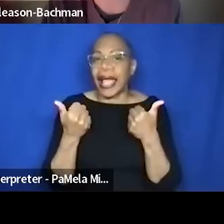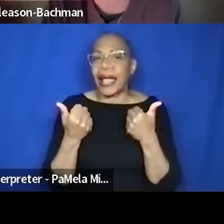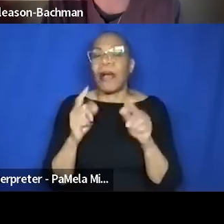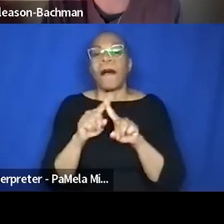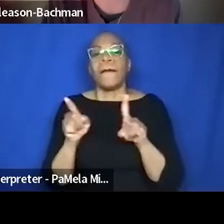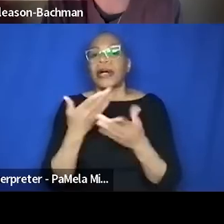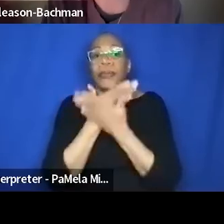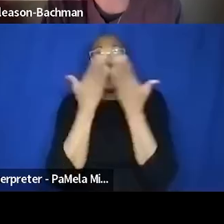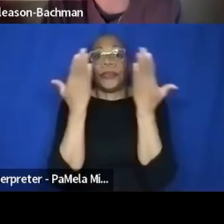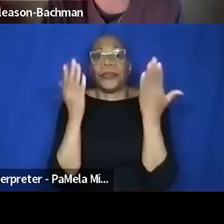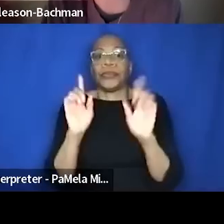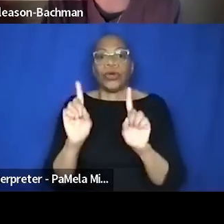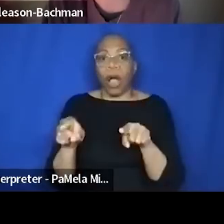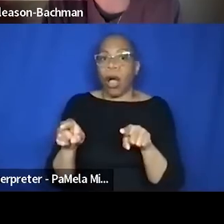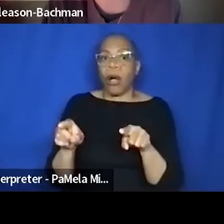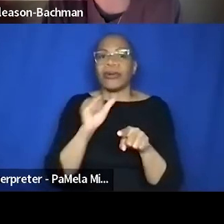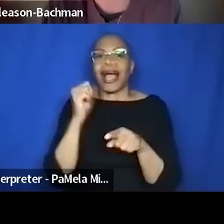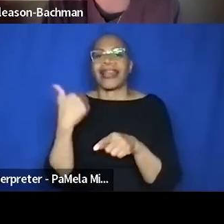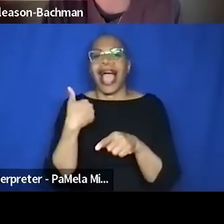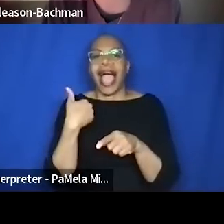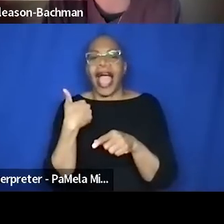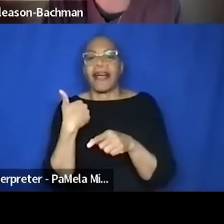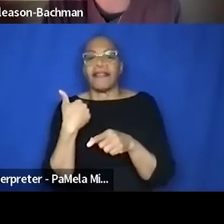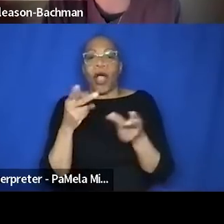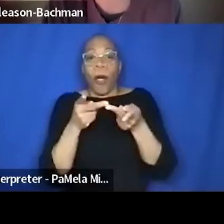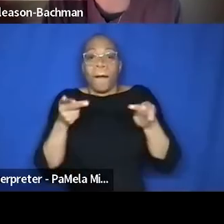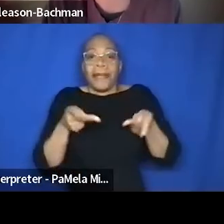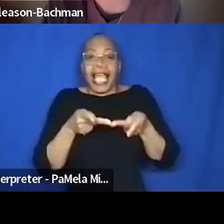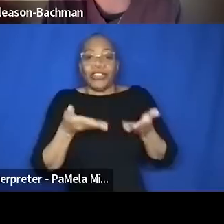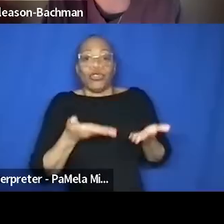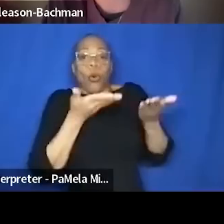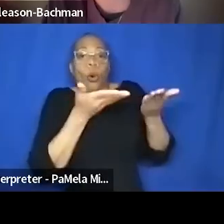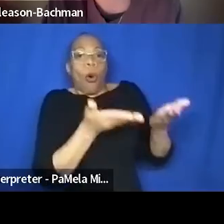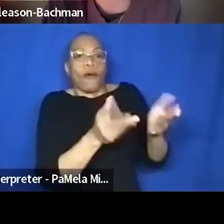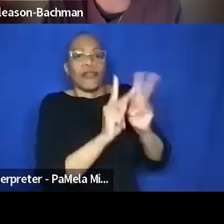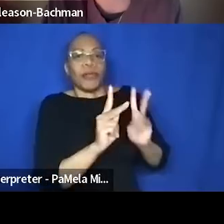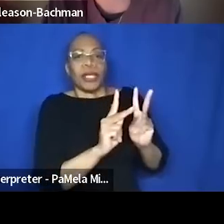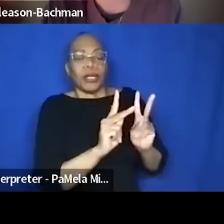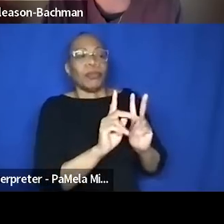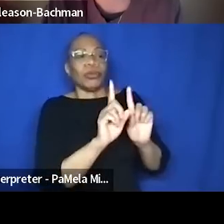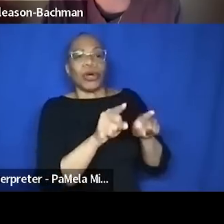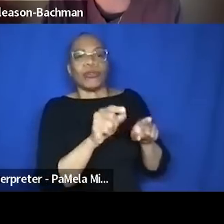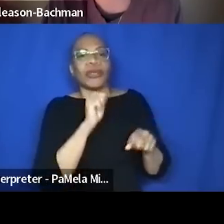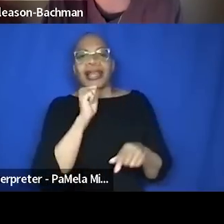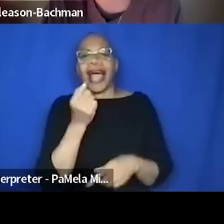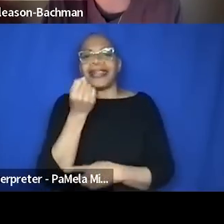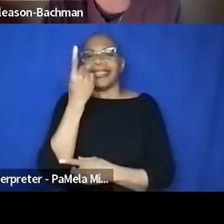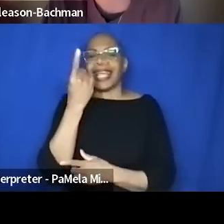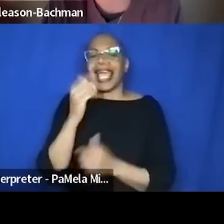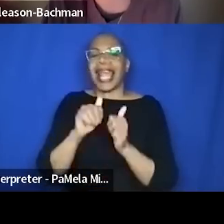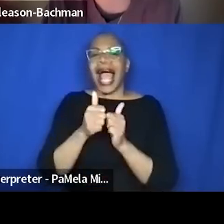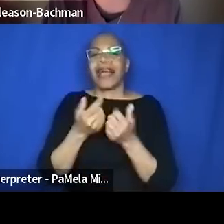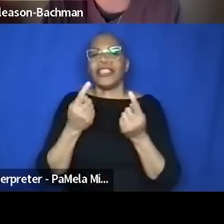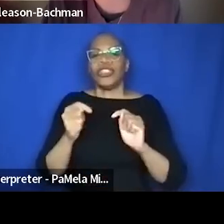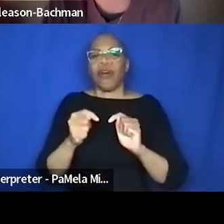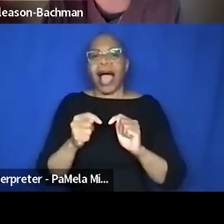But they have nowhere to go. They have nowhere to offer them to go. So I don't understand how they can just keep, you know, trying to run them out of